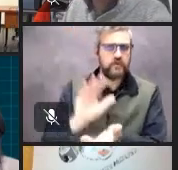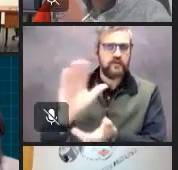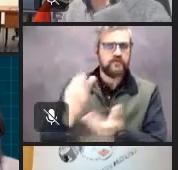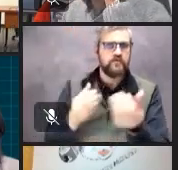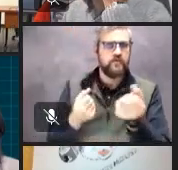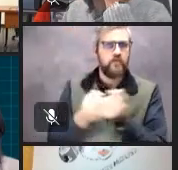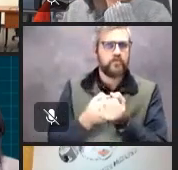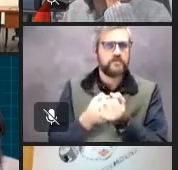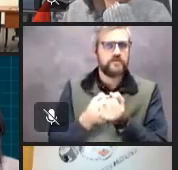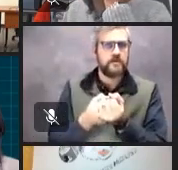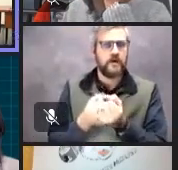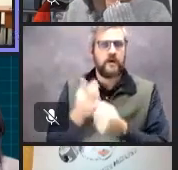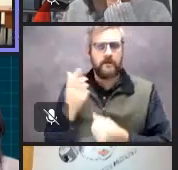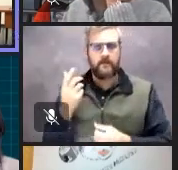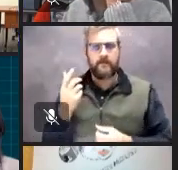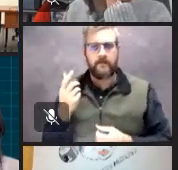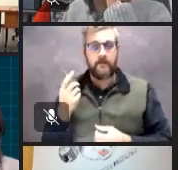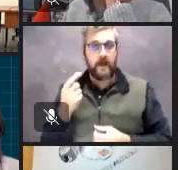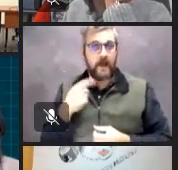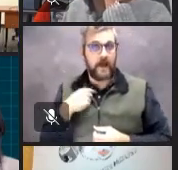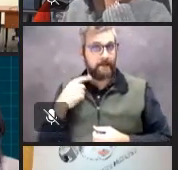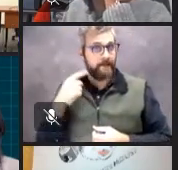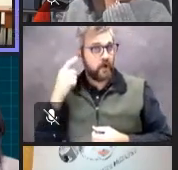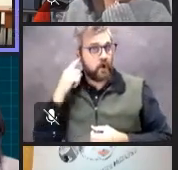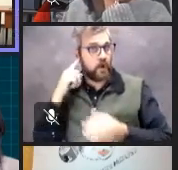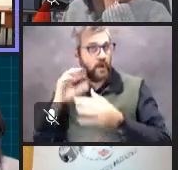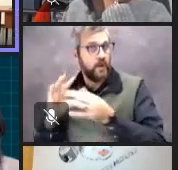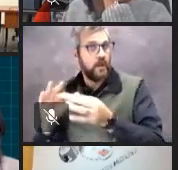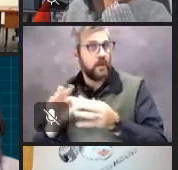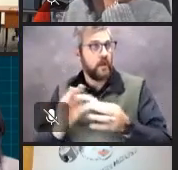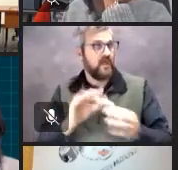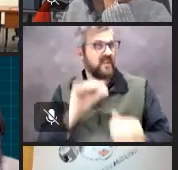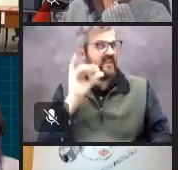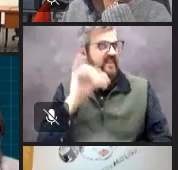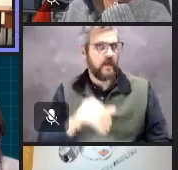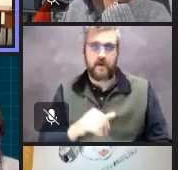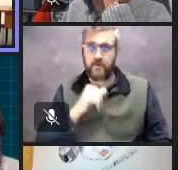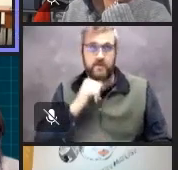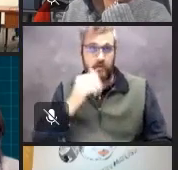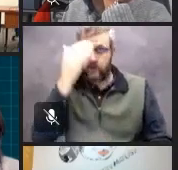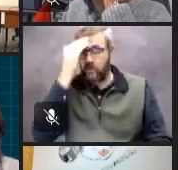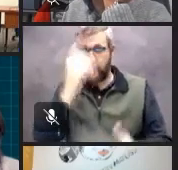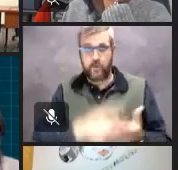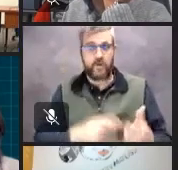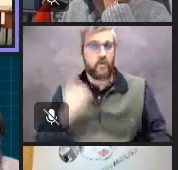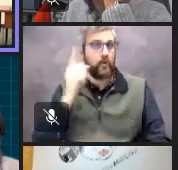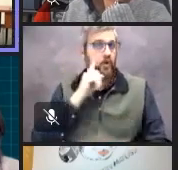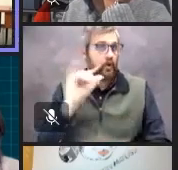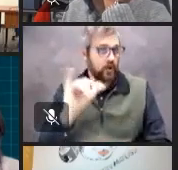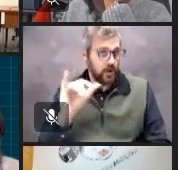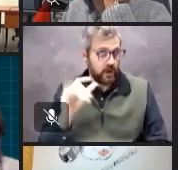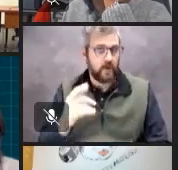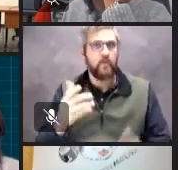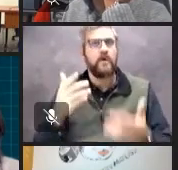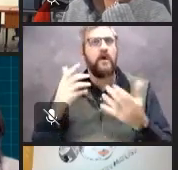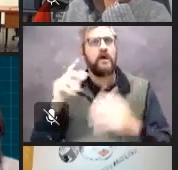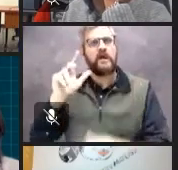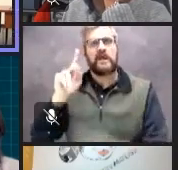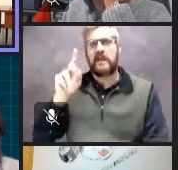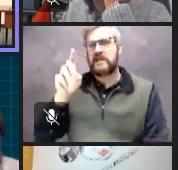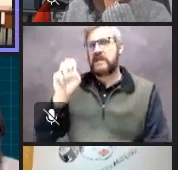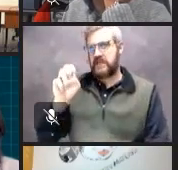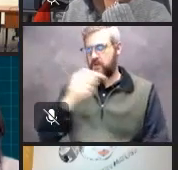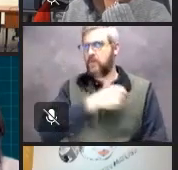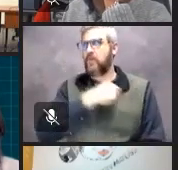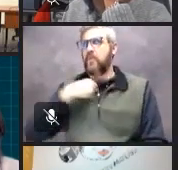supports. I'm hearing some of that. Again, we don't know what that's going to look like. We've been clear from the Kentucky Department of Education that